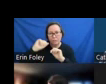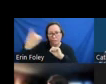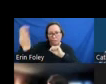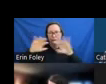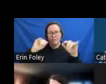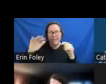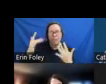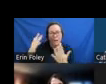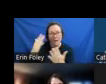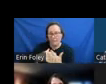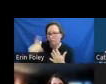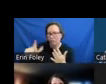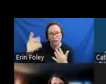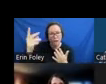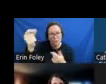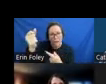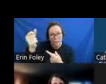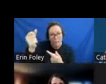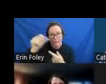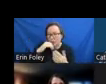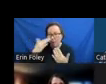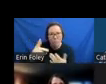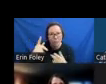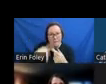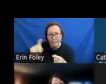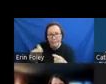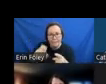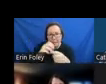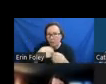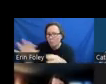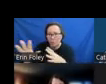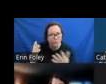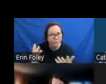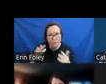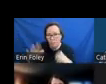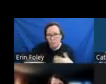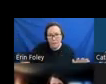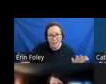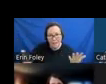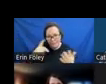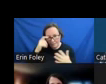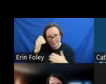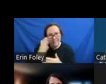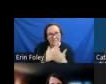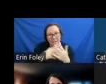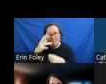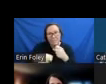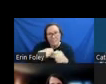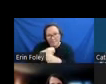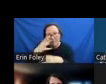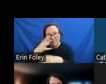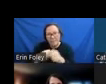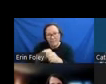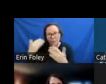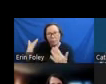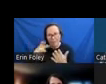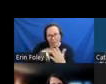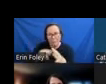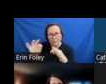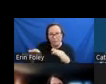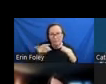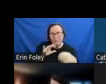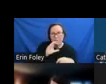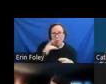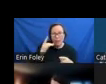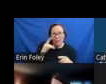The third stop is applying for other government benefits, whether that's DDS, Department of Developmental Services, Social